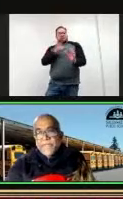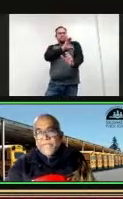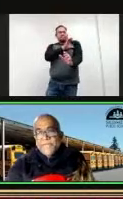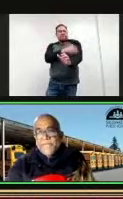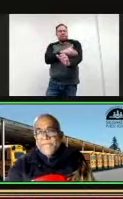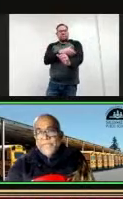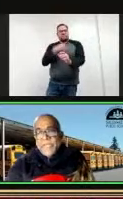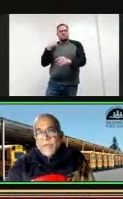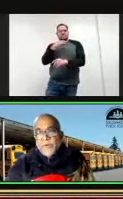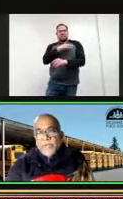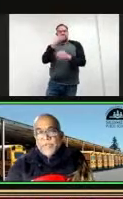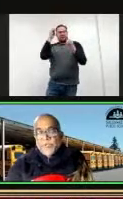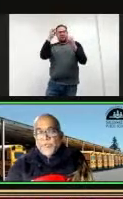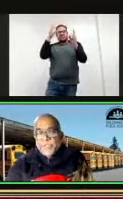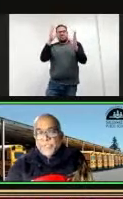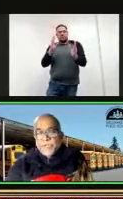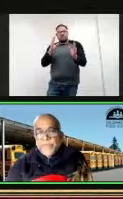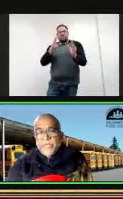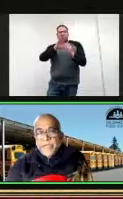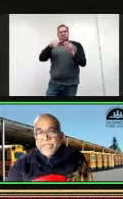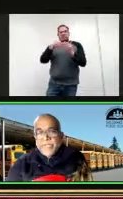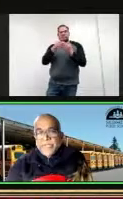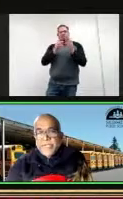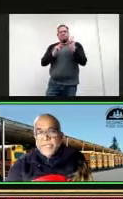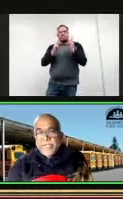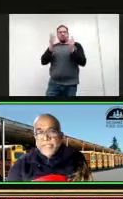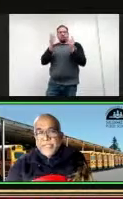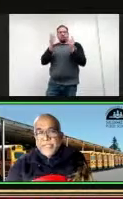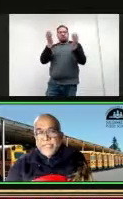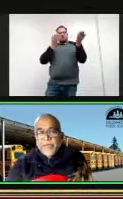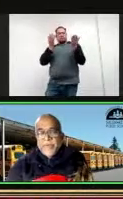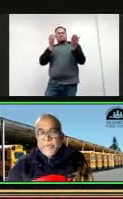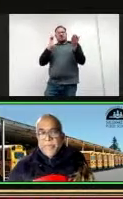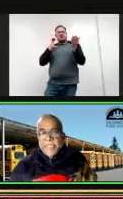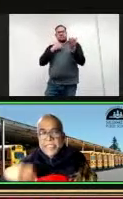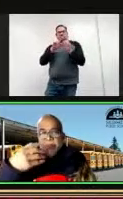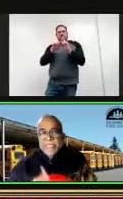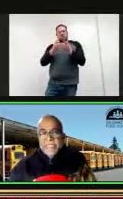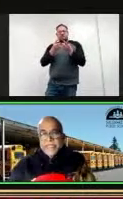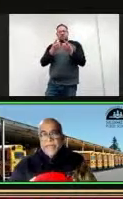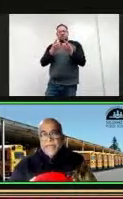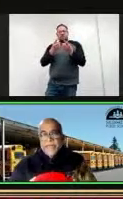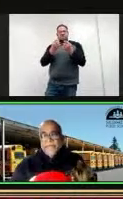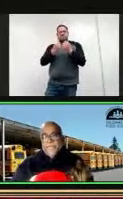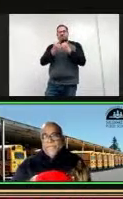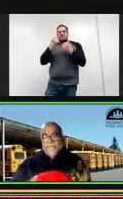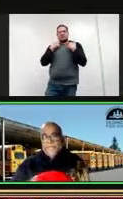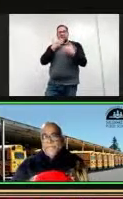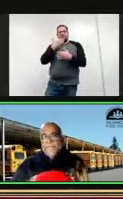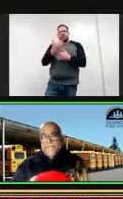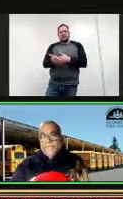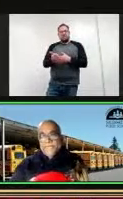educators and all those who serve in our district, so everybody brings the best?